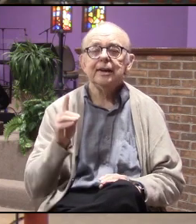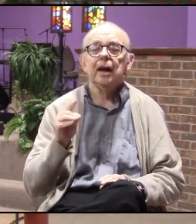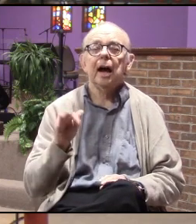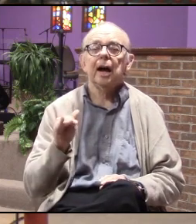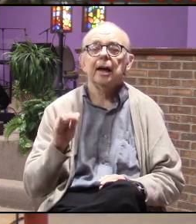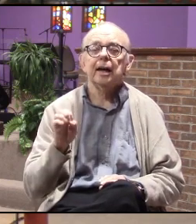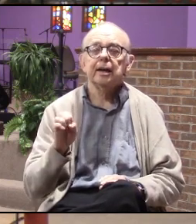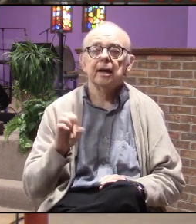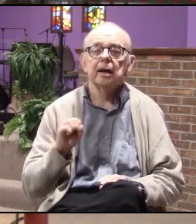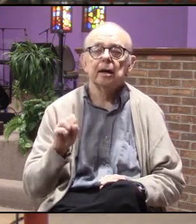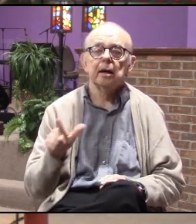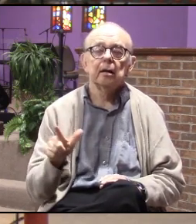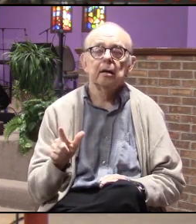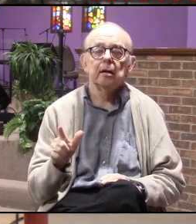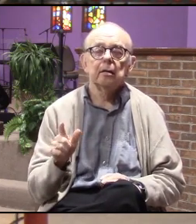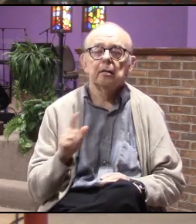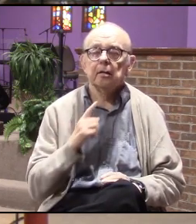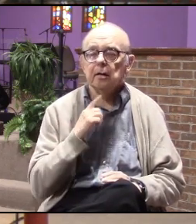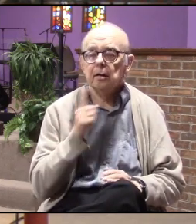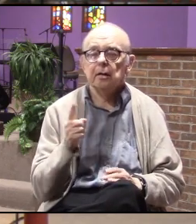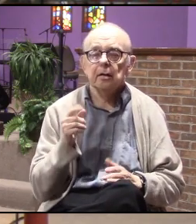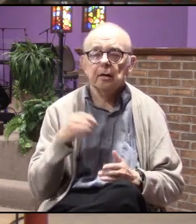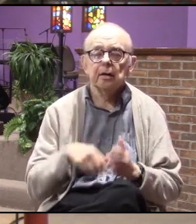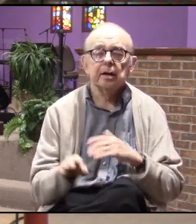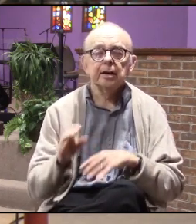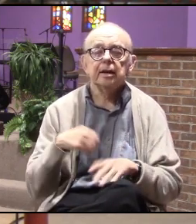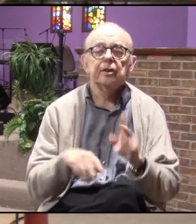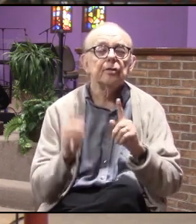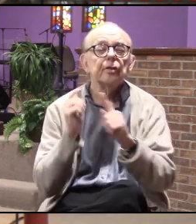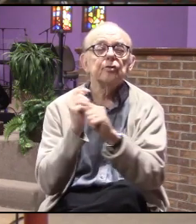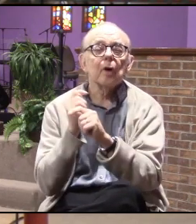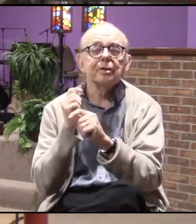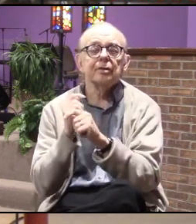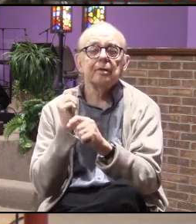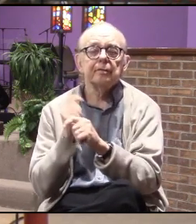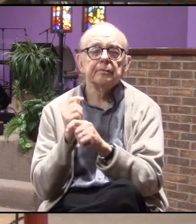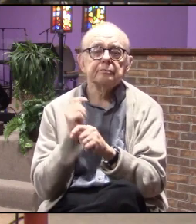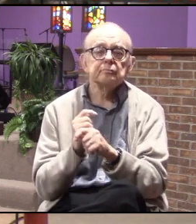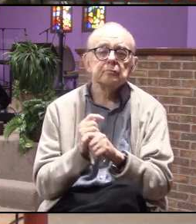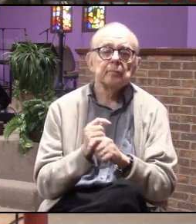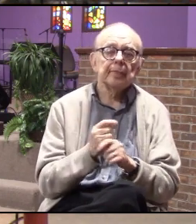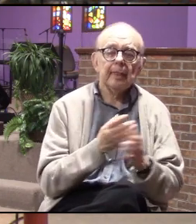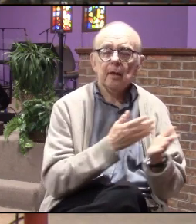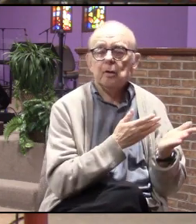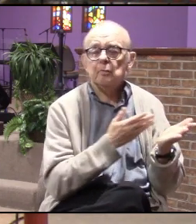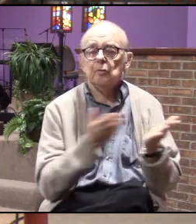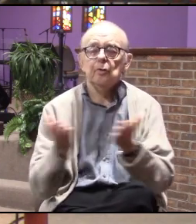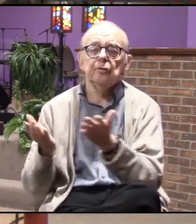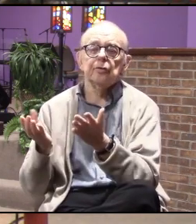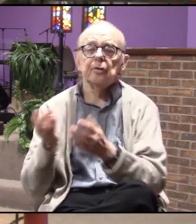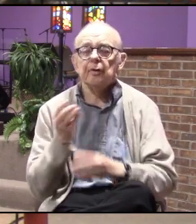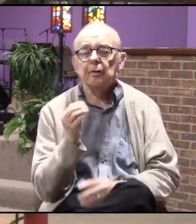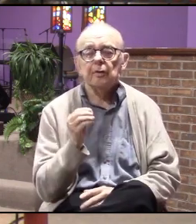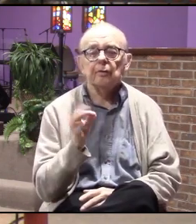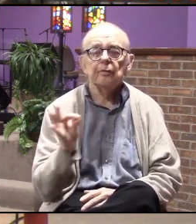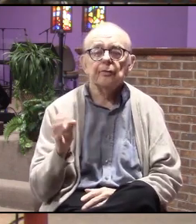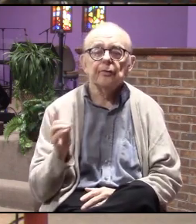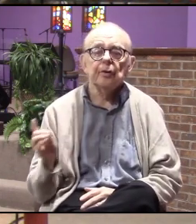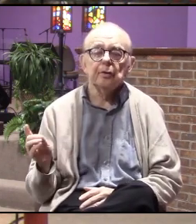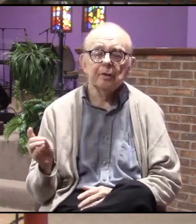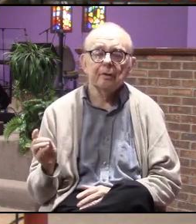Diesel is what gets into these trucks that transport all your food.